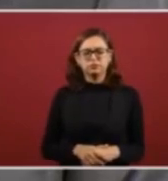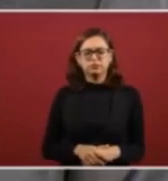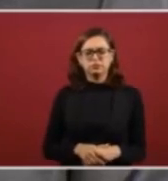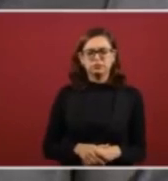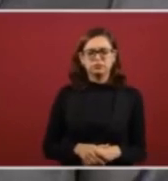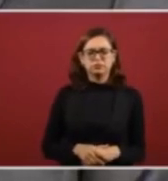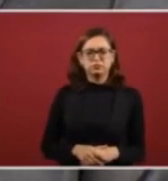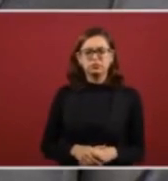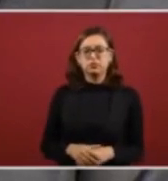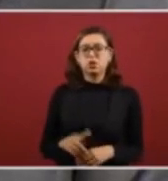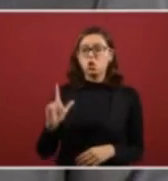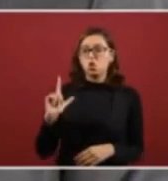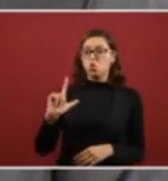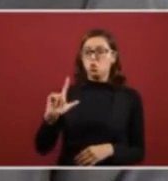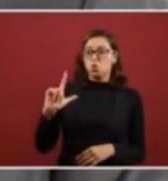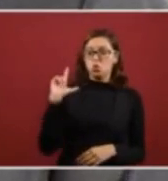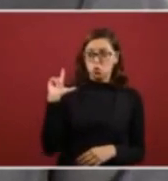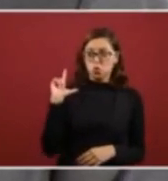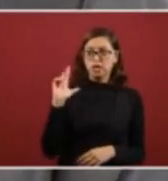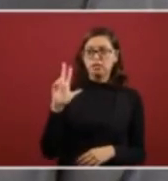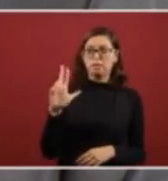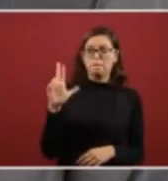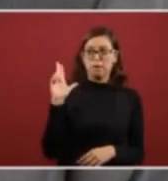on Monday,